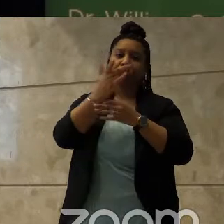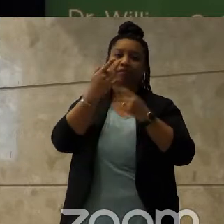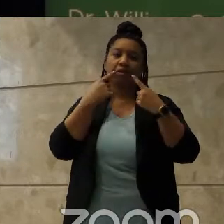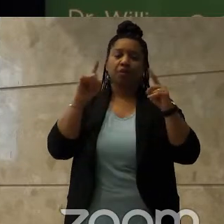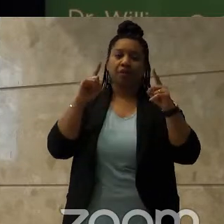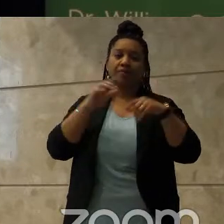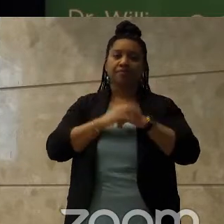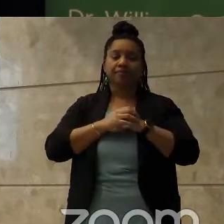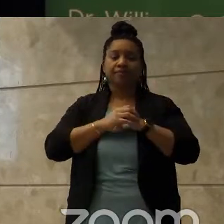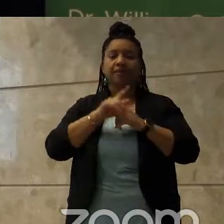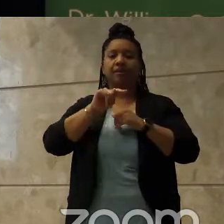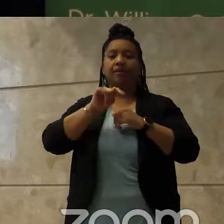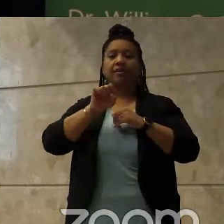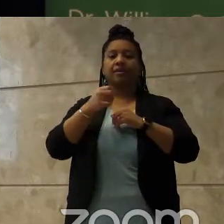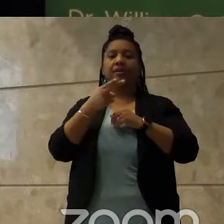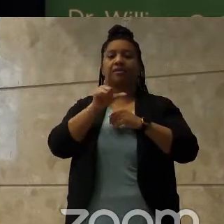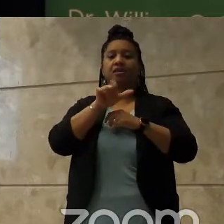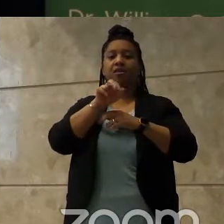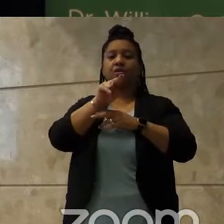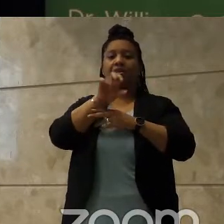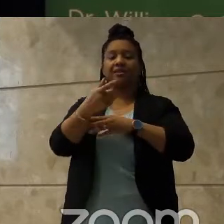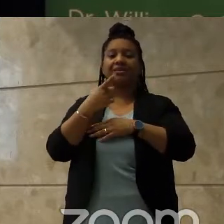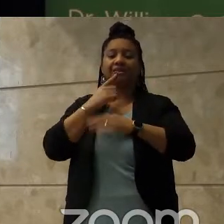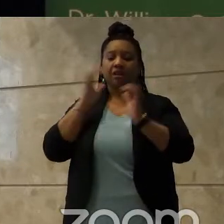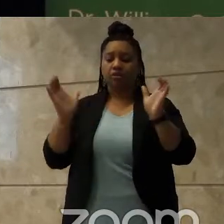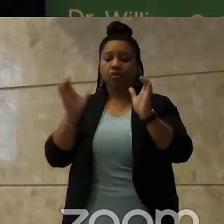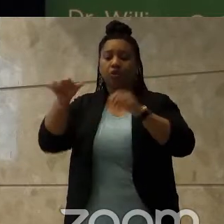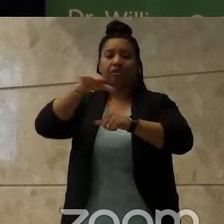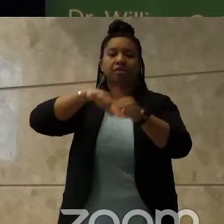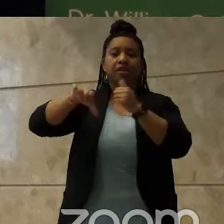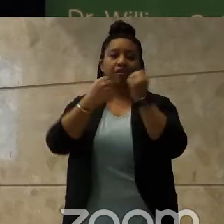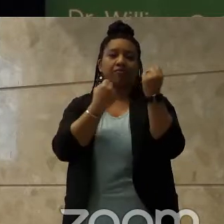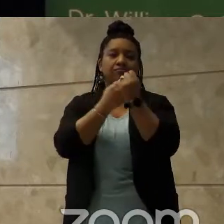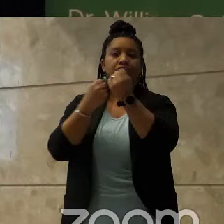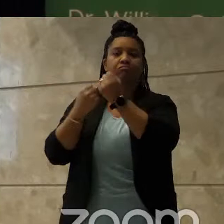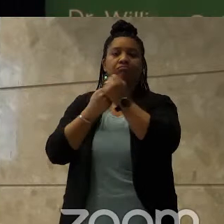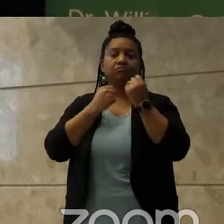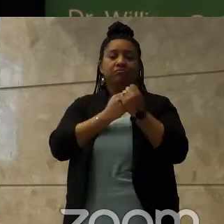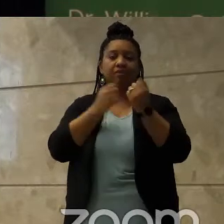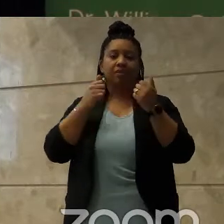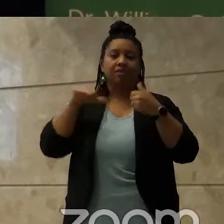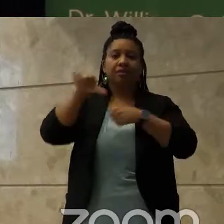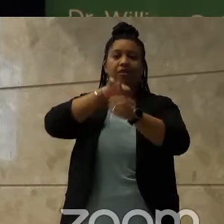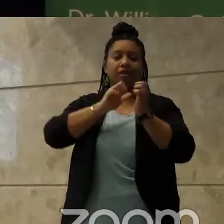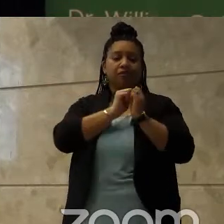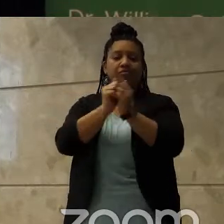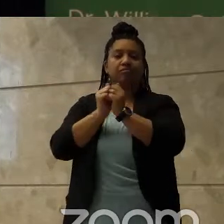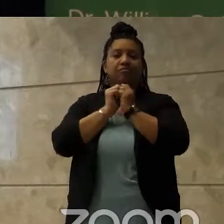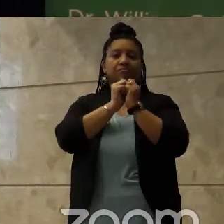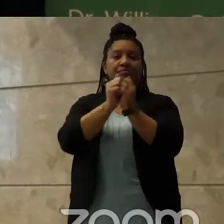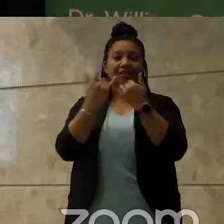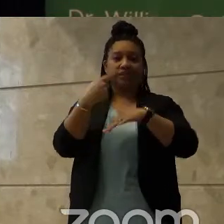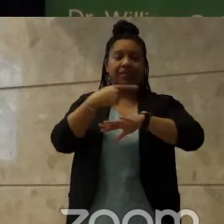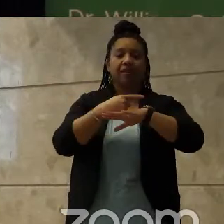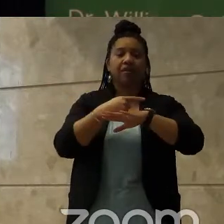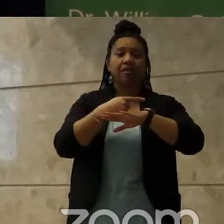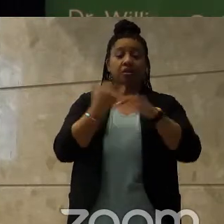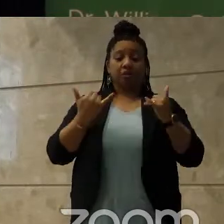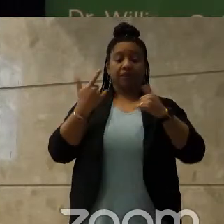Thessalonians says, therefore, encourage one another and build each other up as you are today. Today, we're in a space to